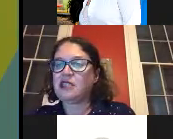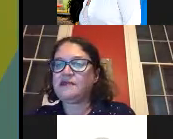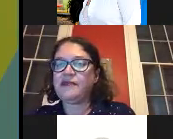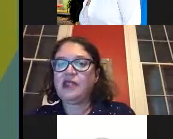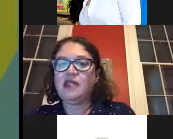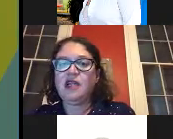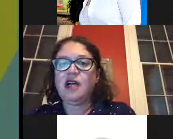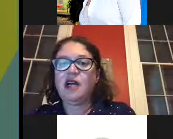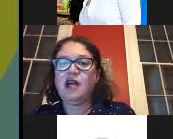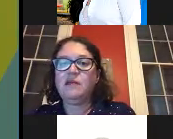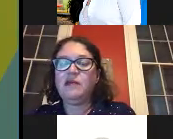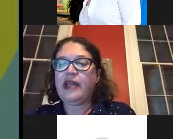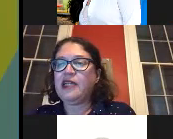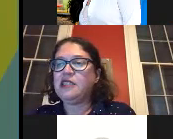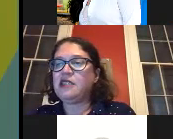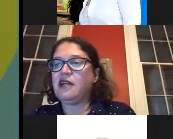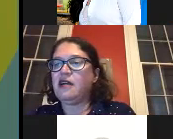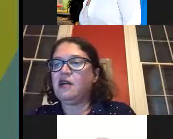CMS.